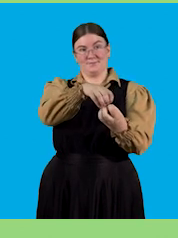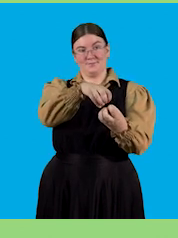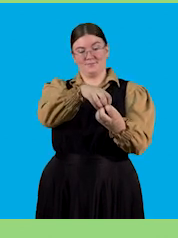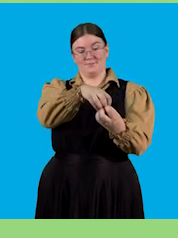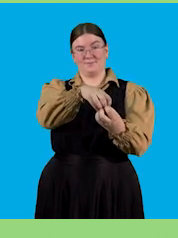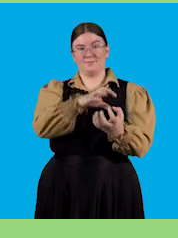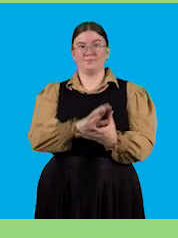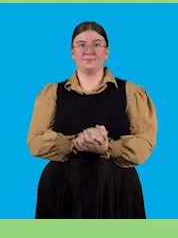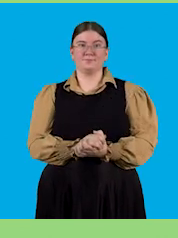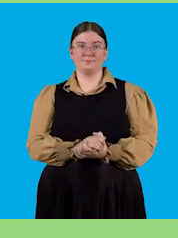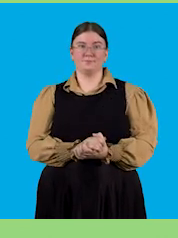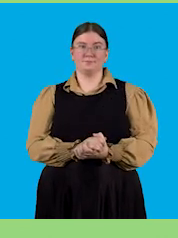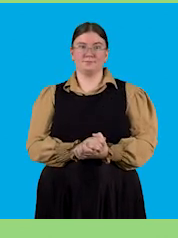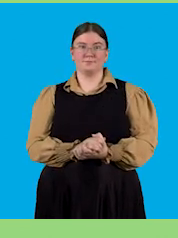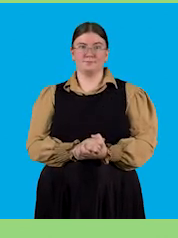laid.